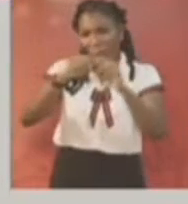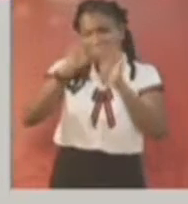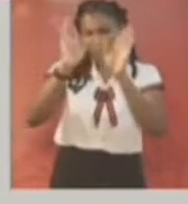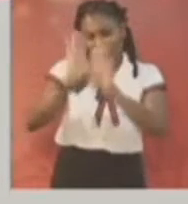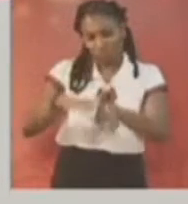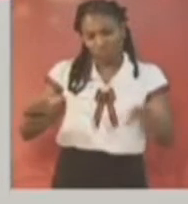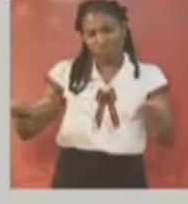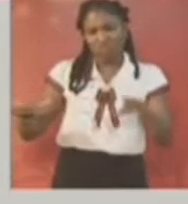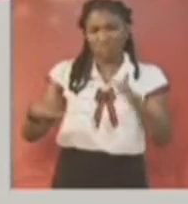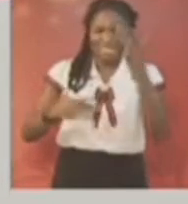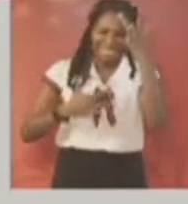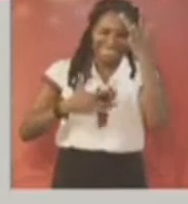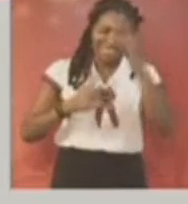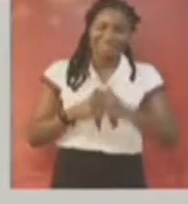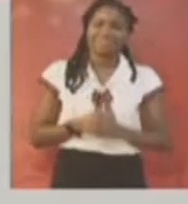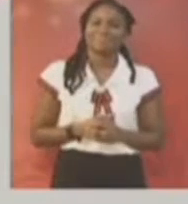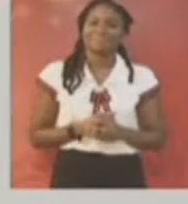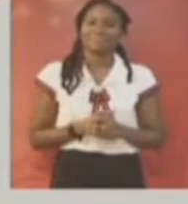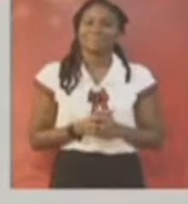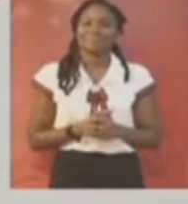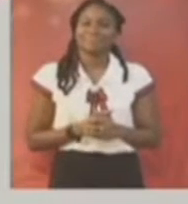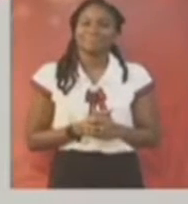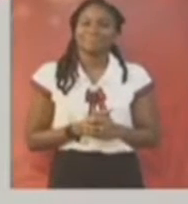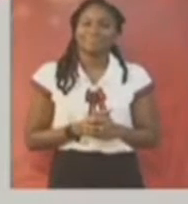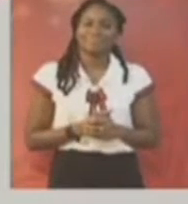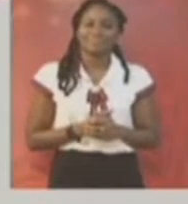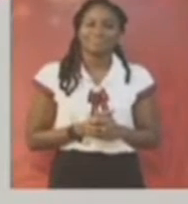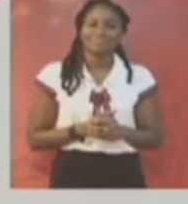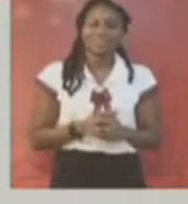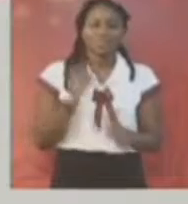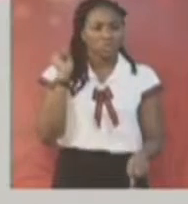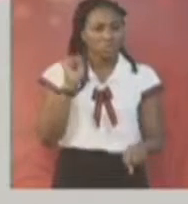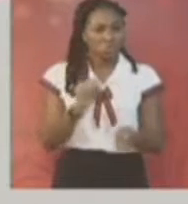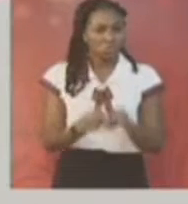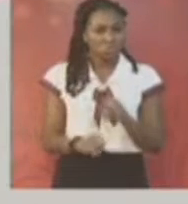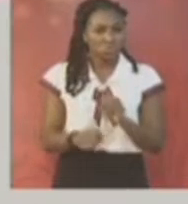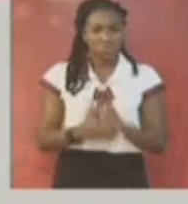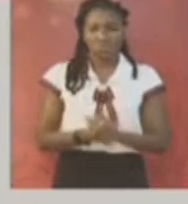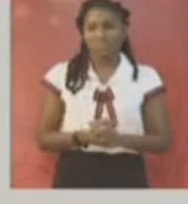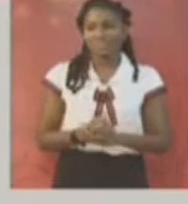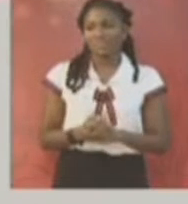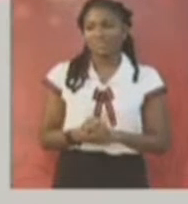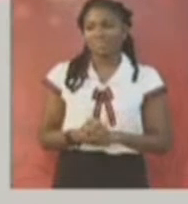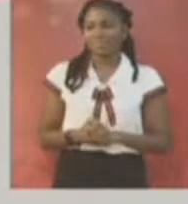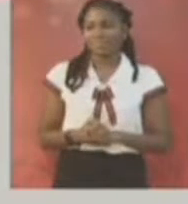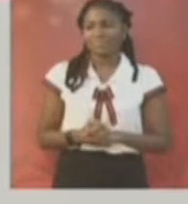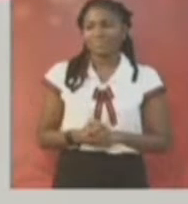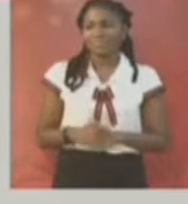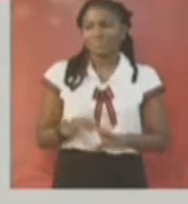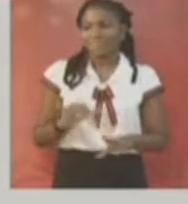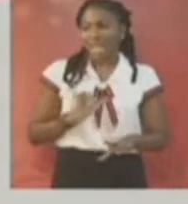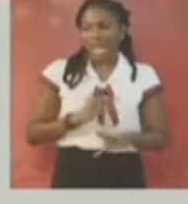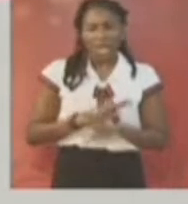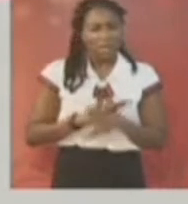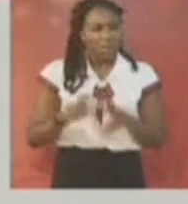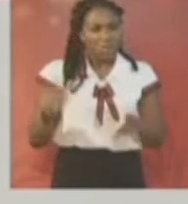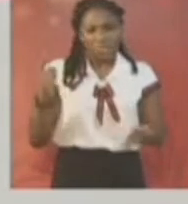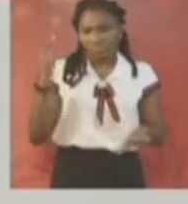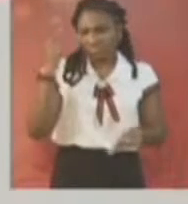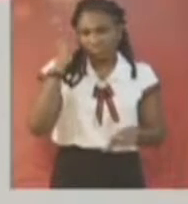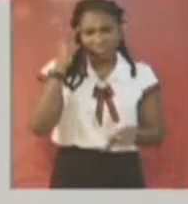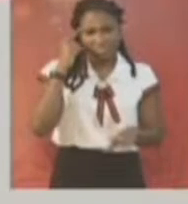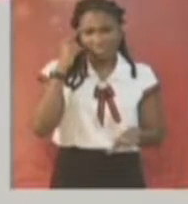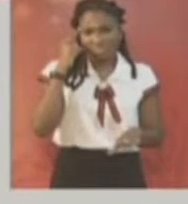we would have been aware of. With respect to Miss A, I do not believe that we've seen any sort